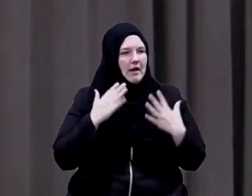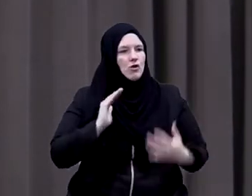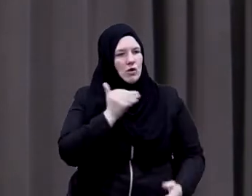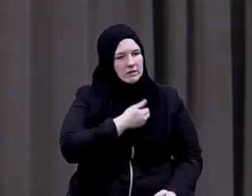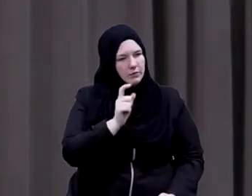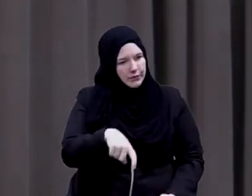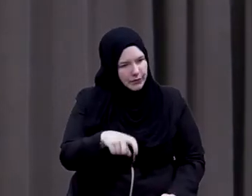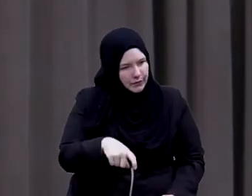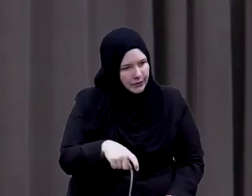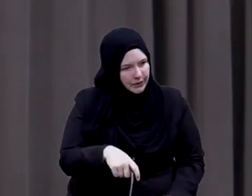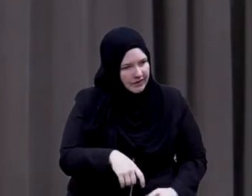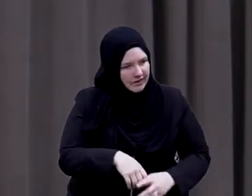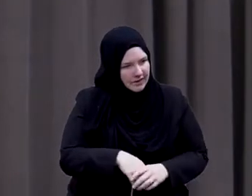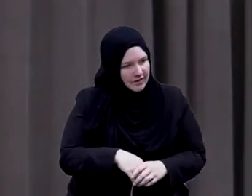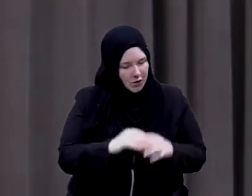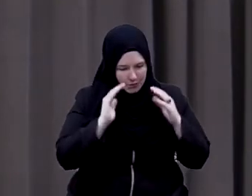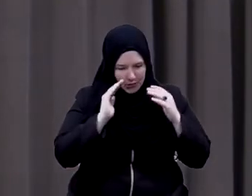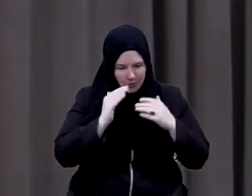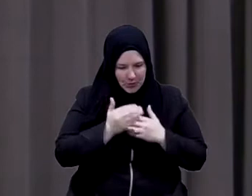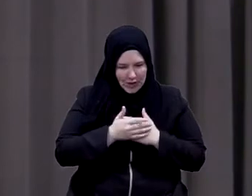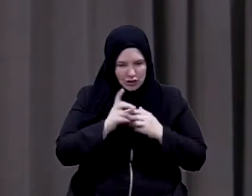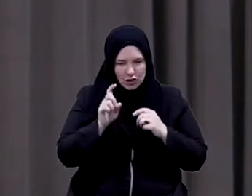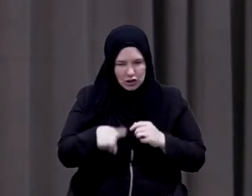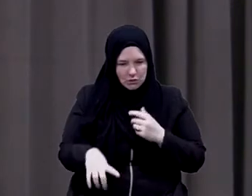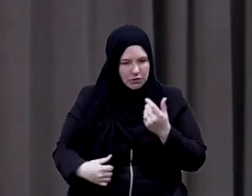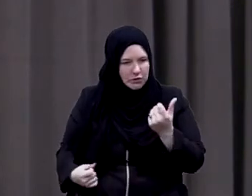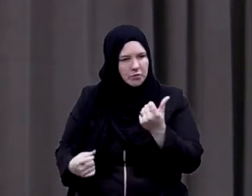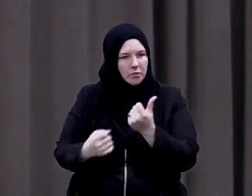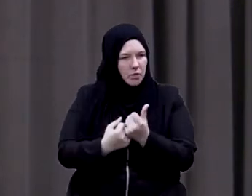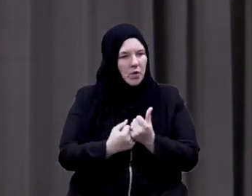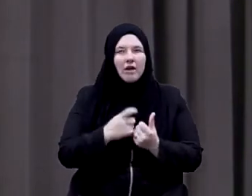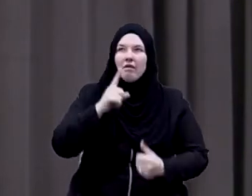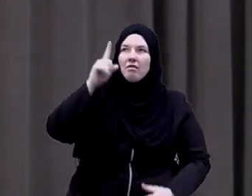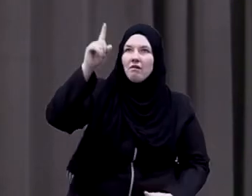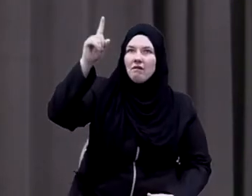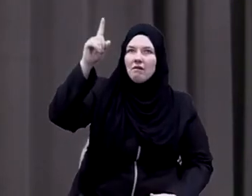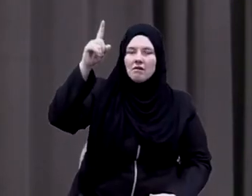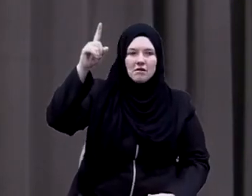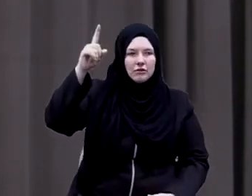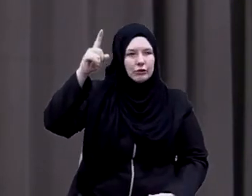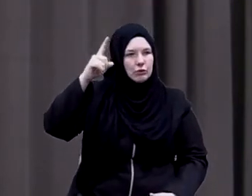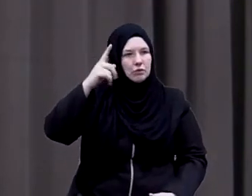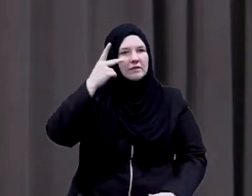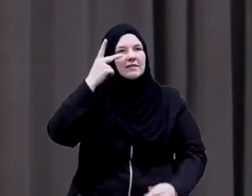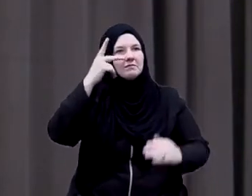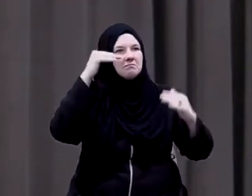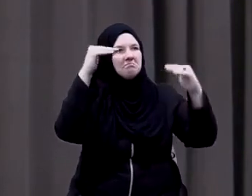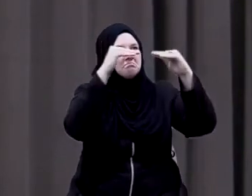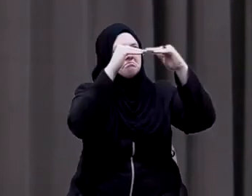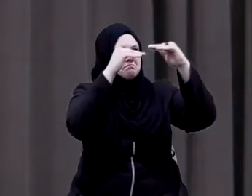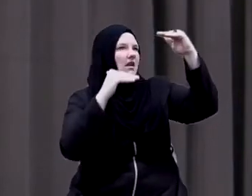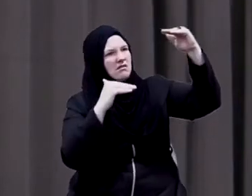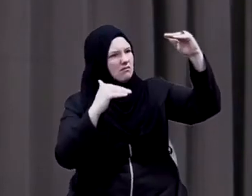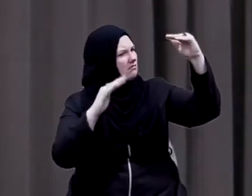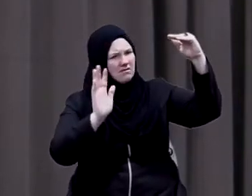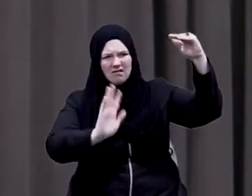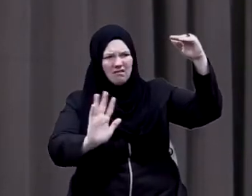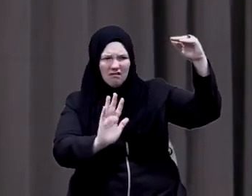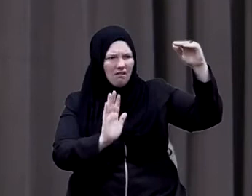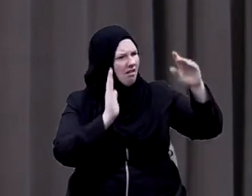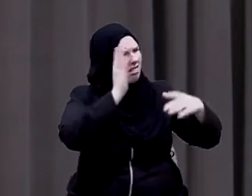us to stand up for Allah subhanahu wa ta'ala, to stand up for justice, to stand